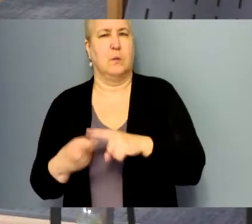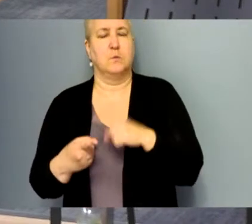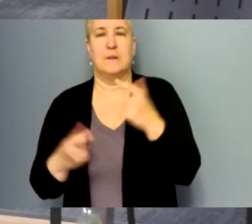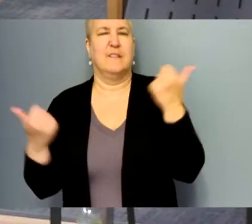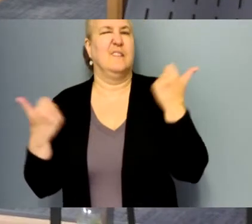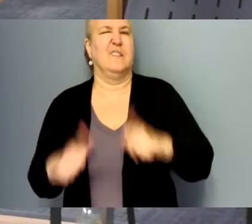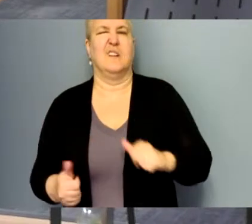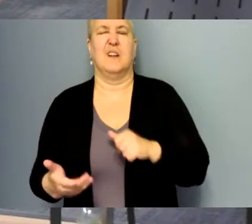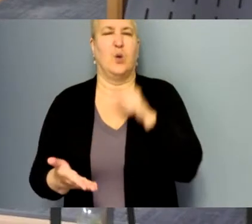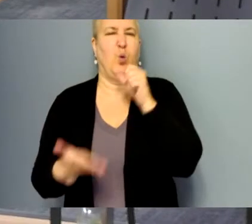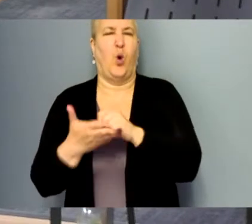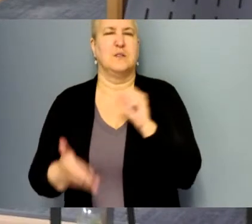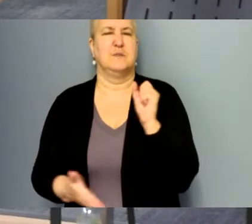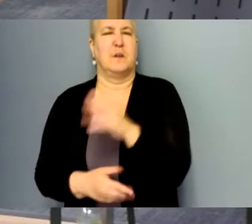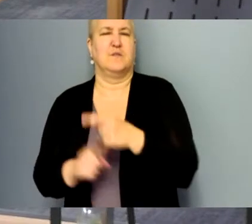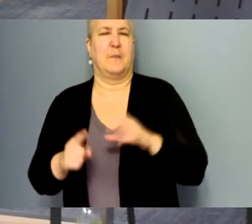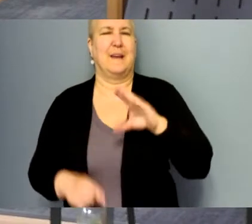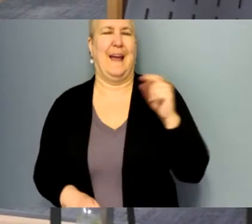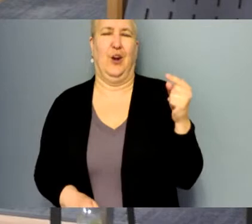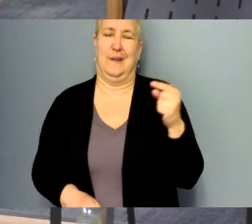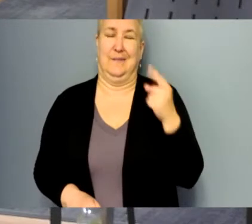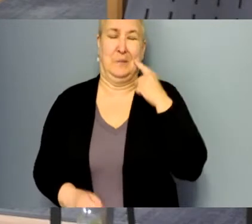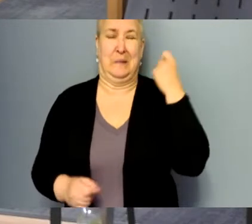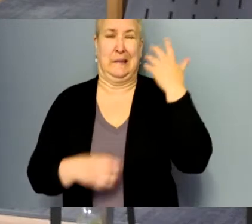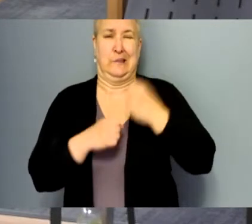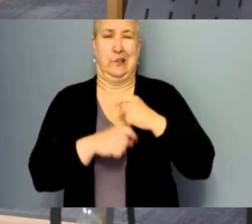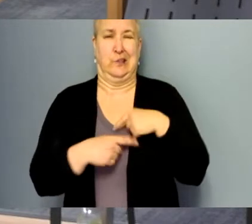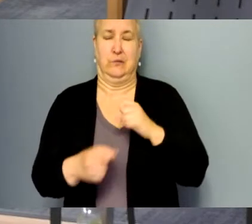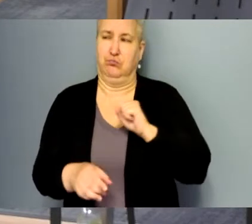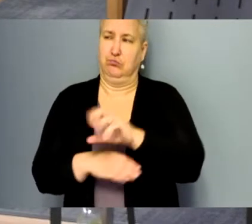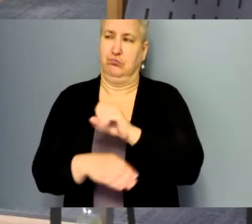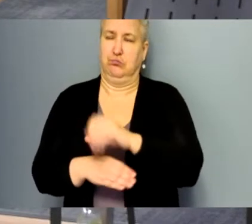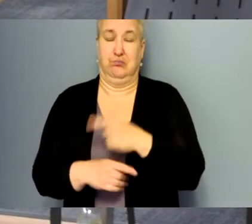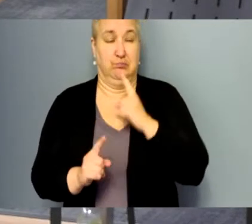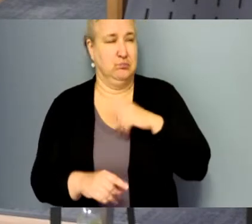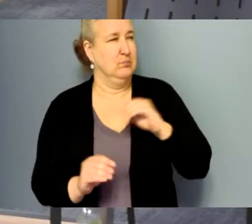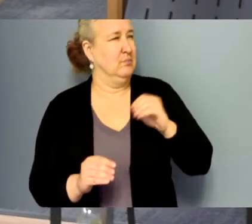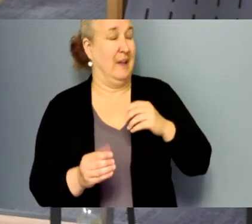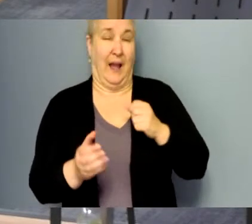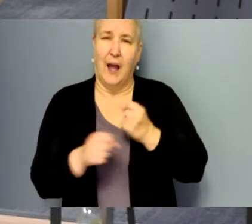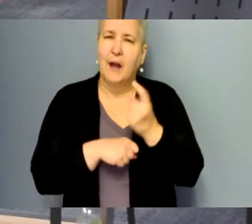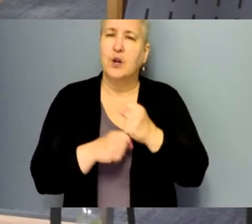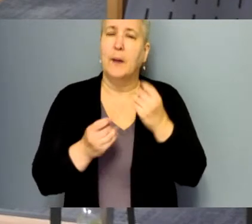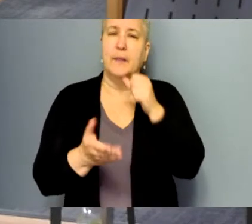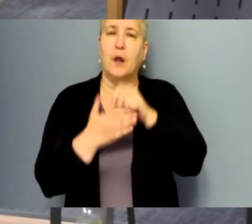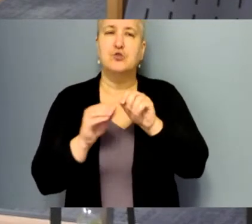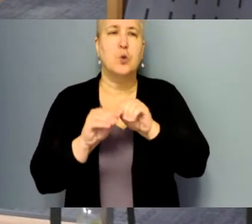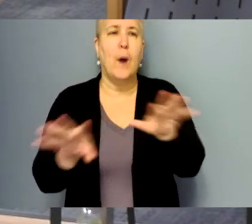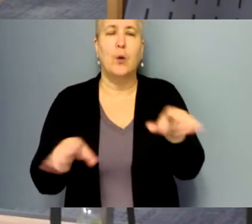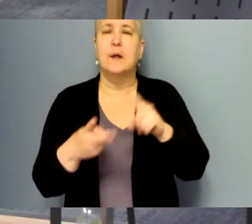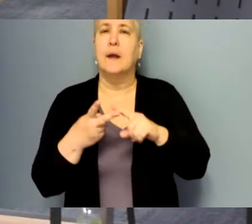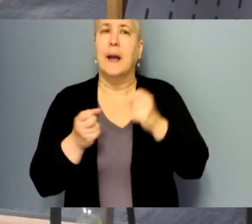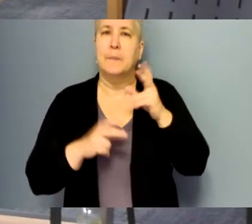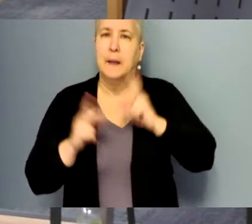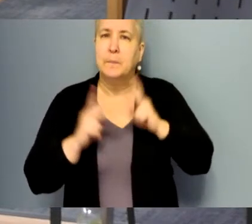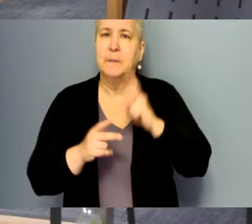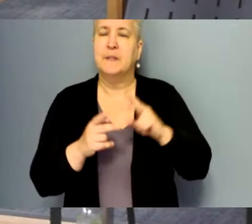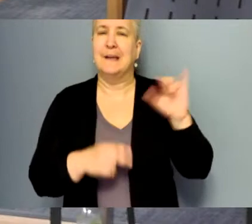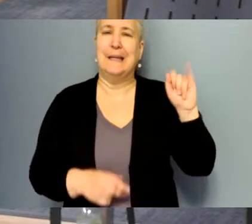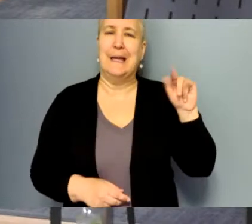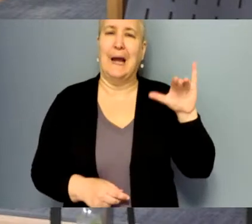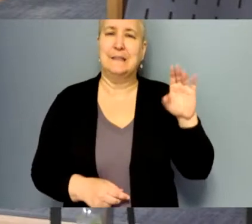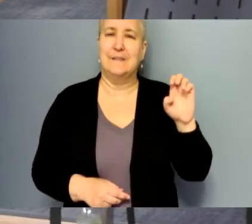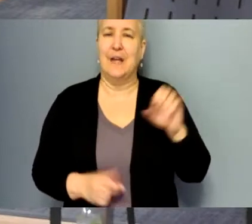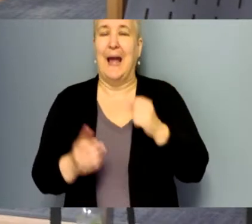any correspondence that the county has sent for decades. I would like to know how many letters go out each year, how many people are made inactive, and how many